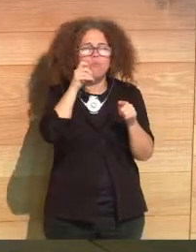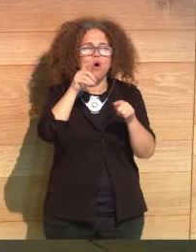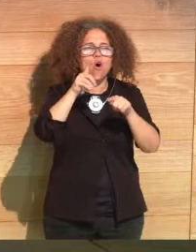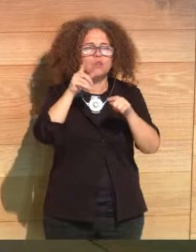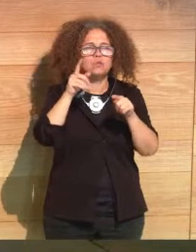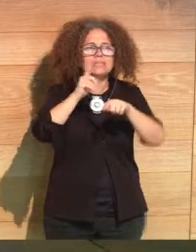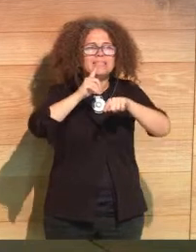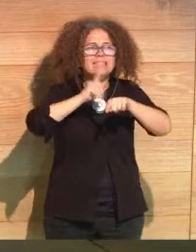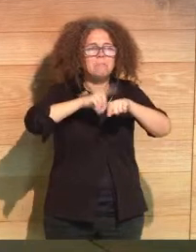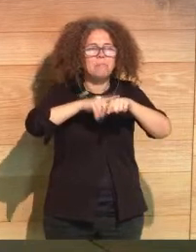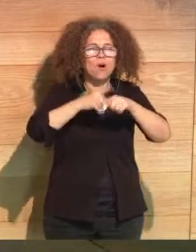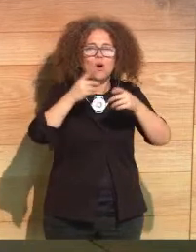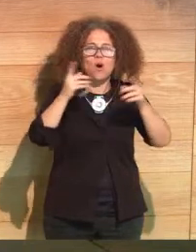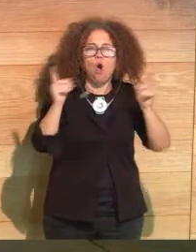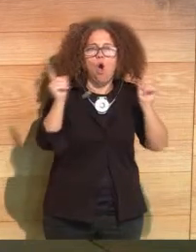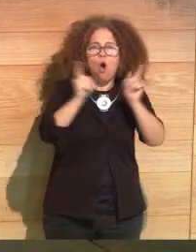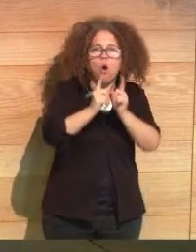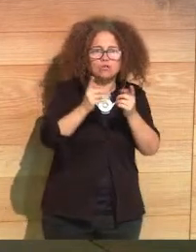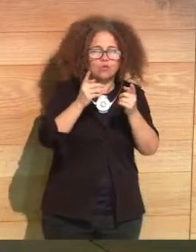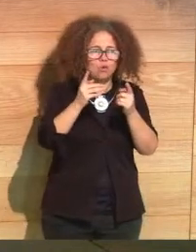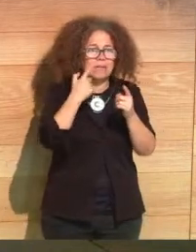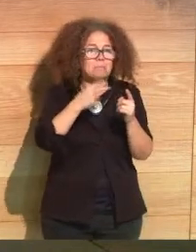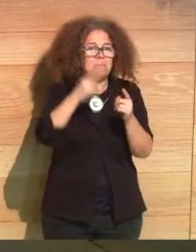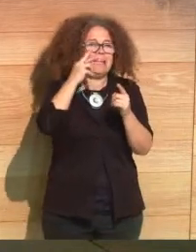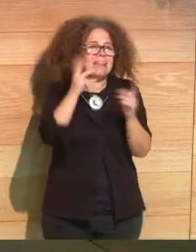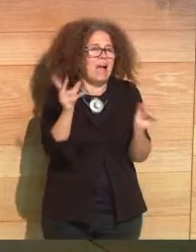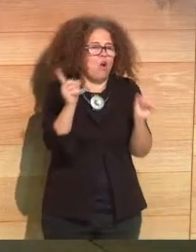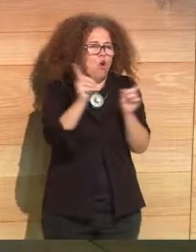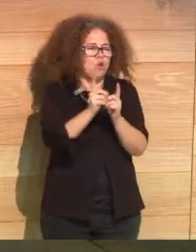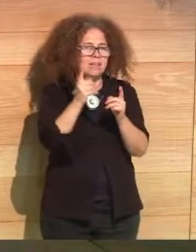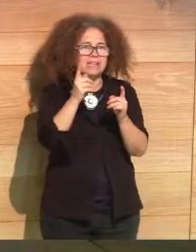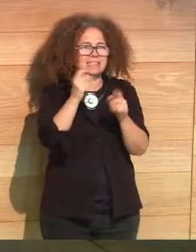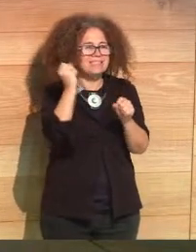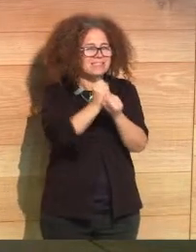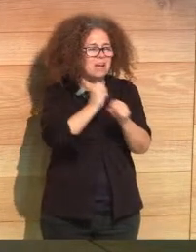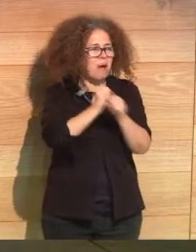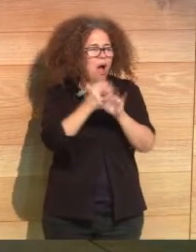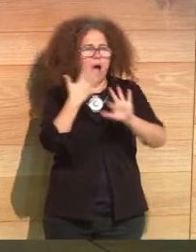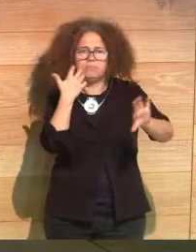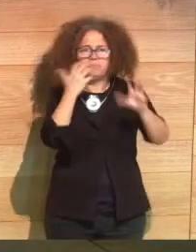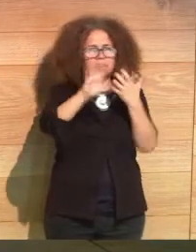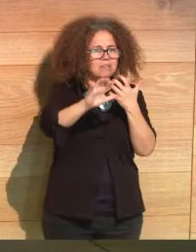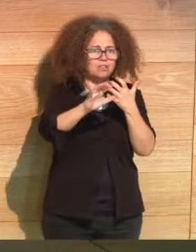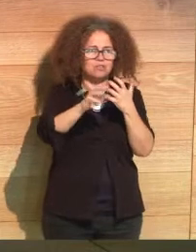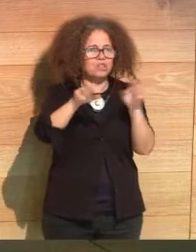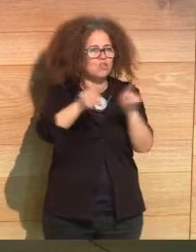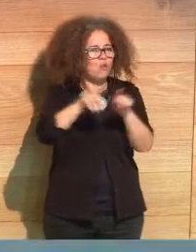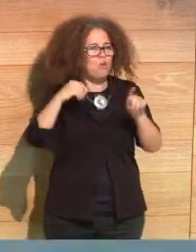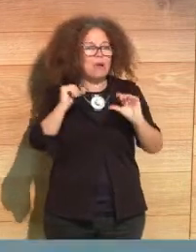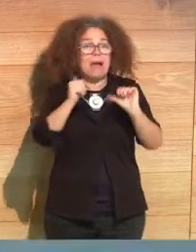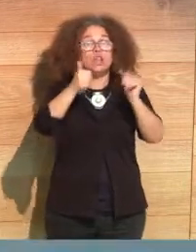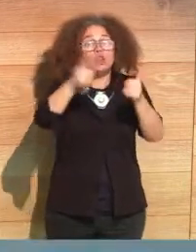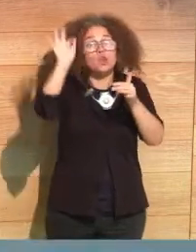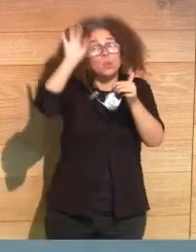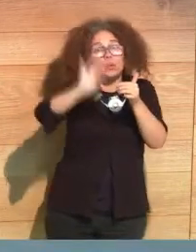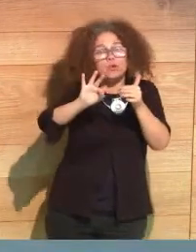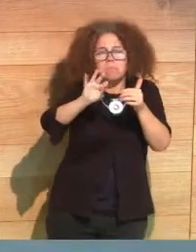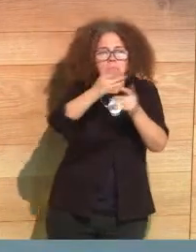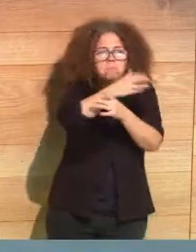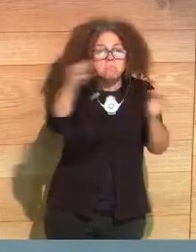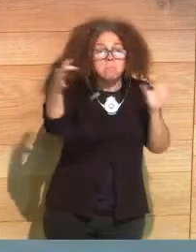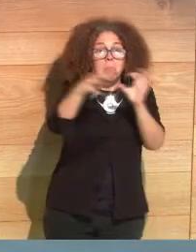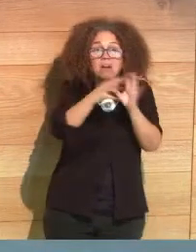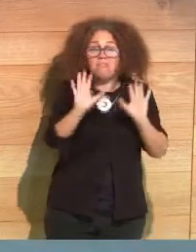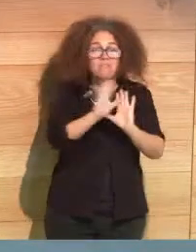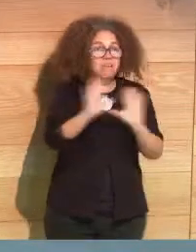abstract. And I think it's the perfect introduction. It's almost like a